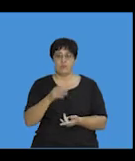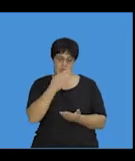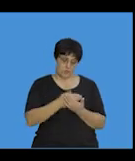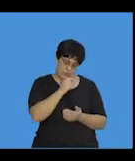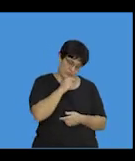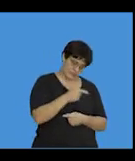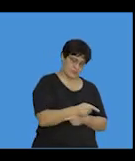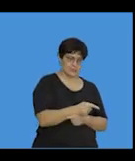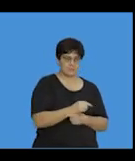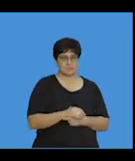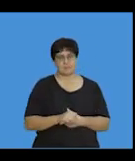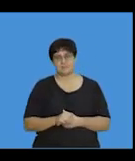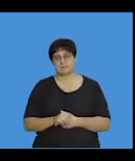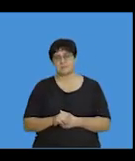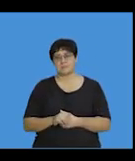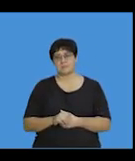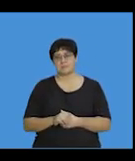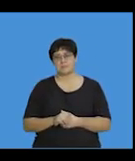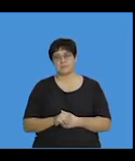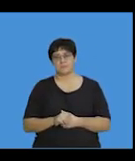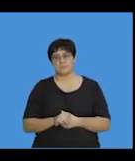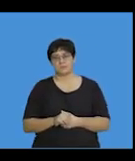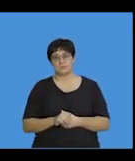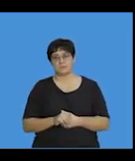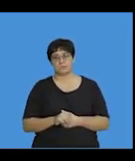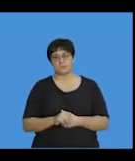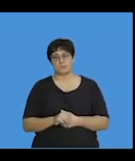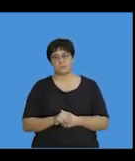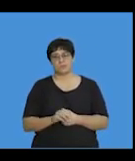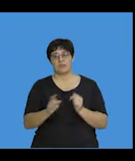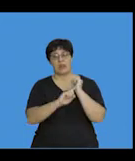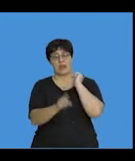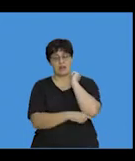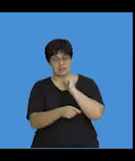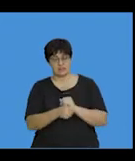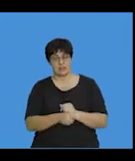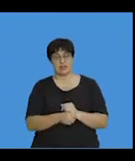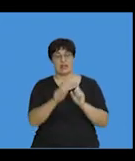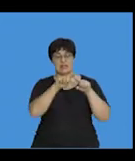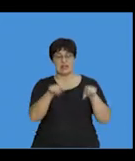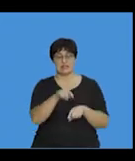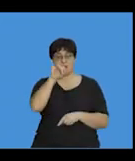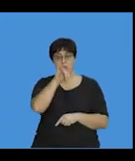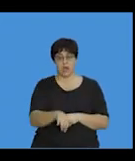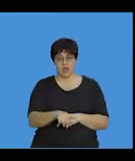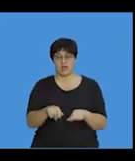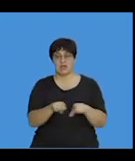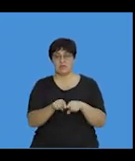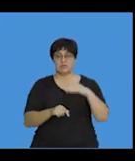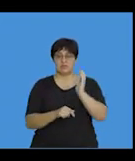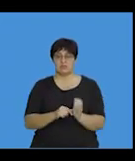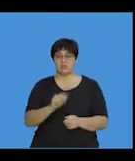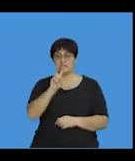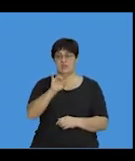we can use this equation. And the last one, delta y equals